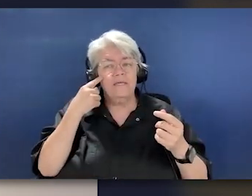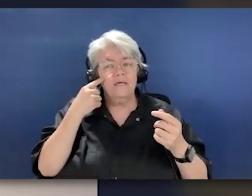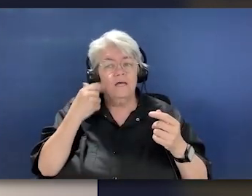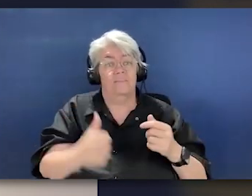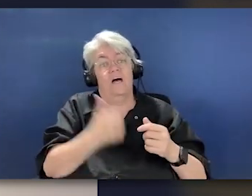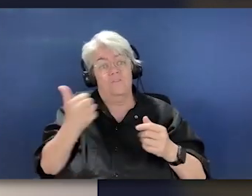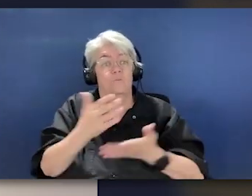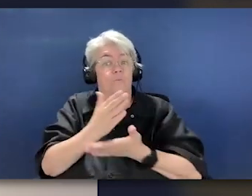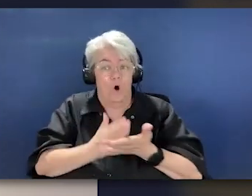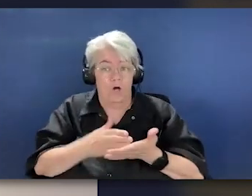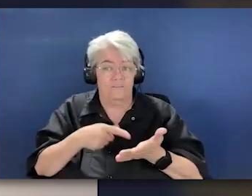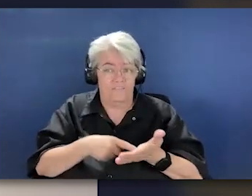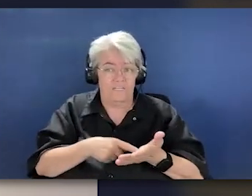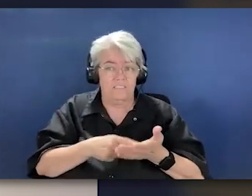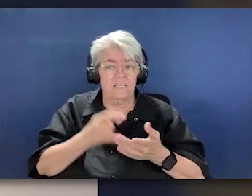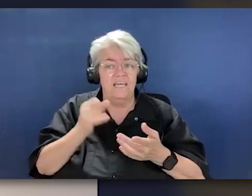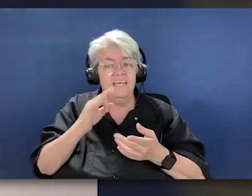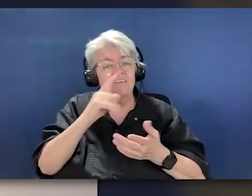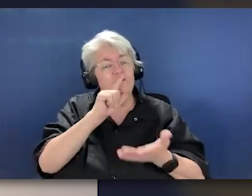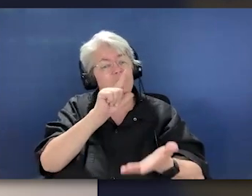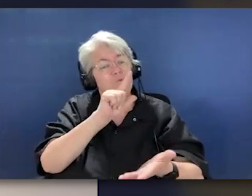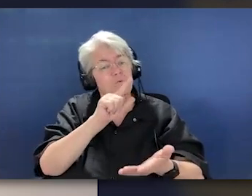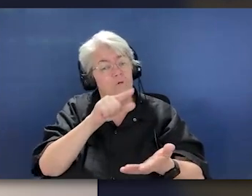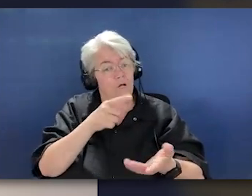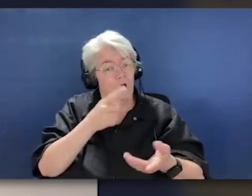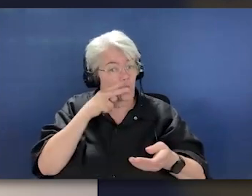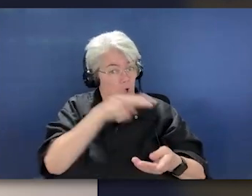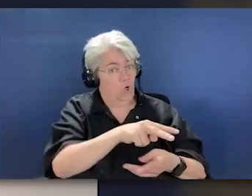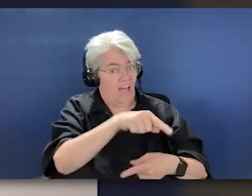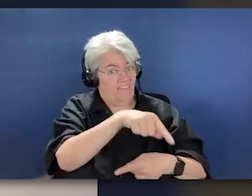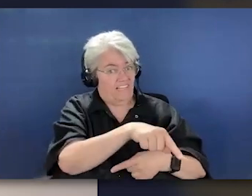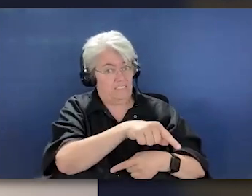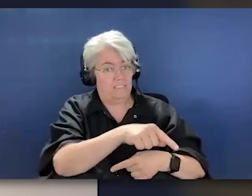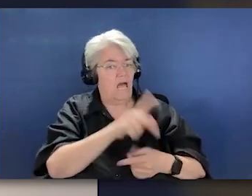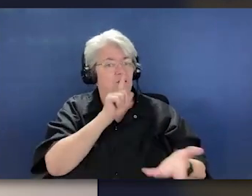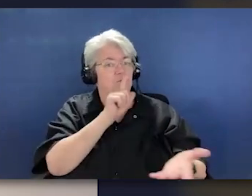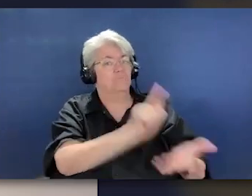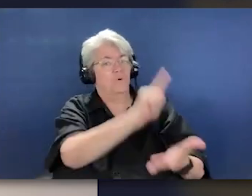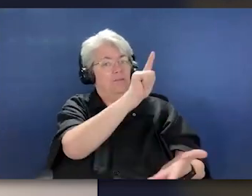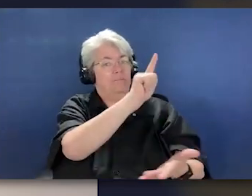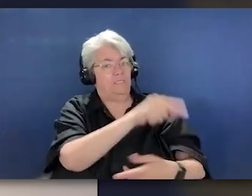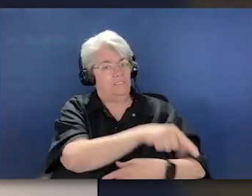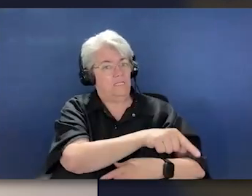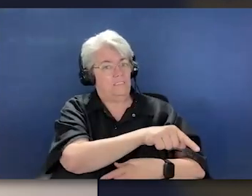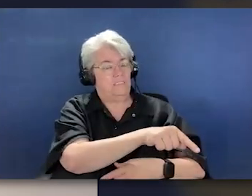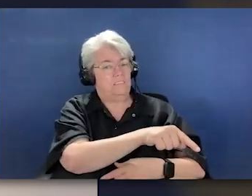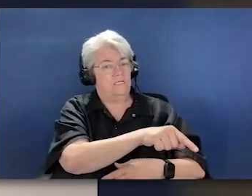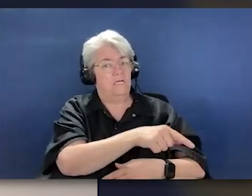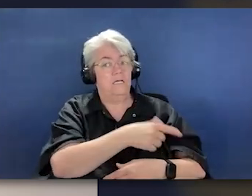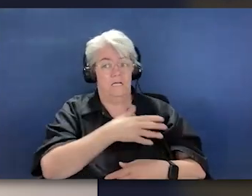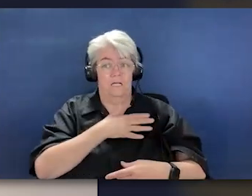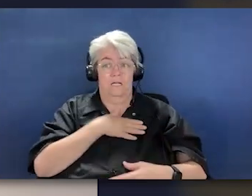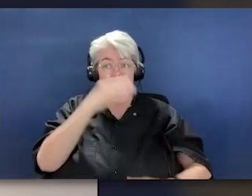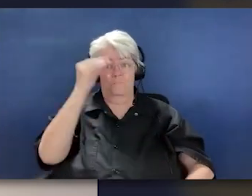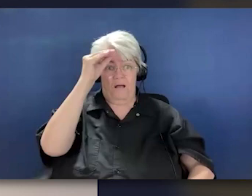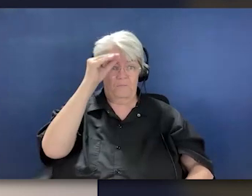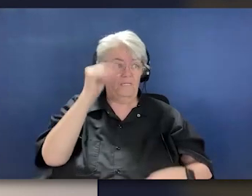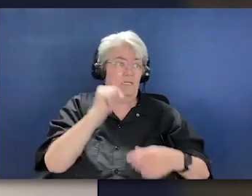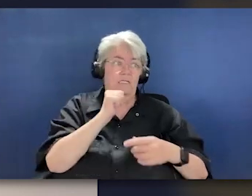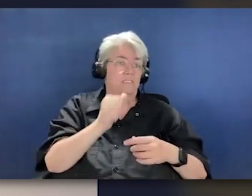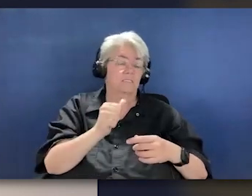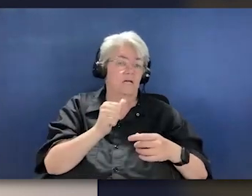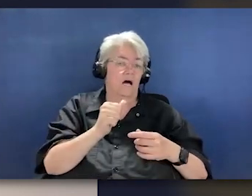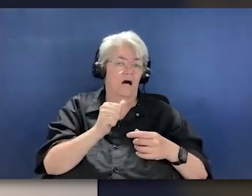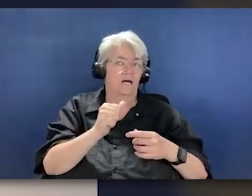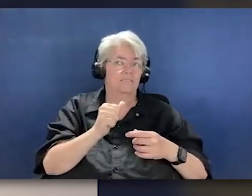piece of this for me is that to prohibit this tool is to take a very in my view, like not a very